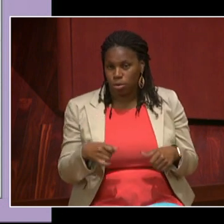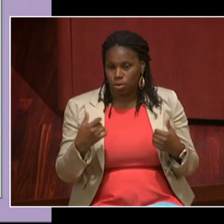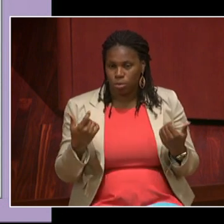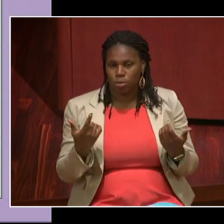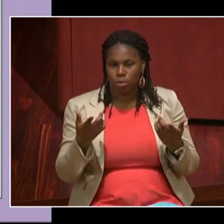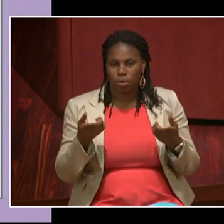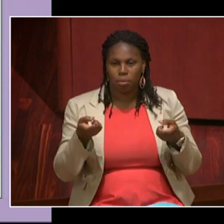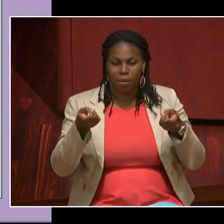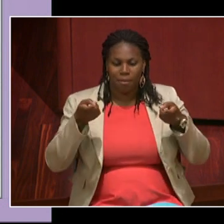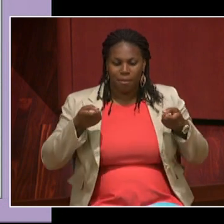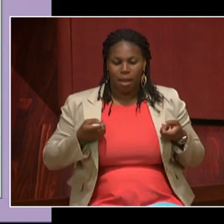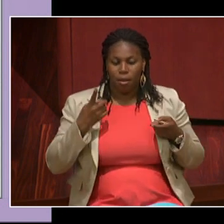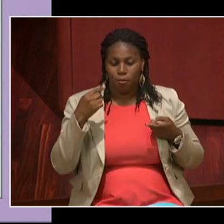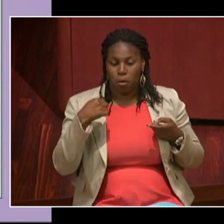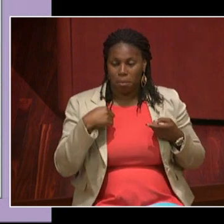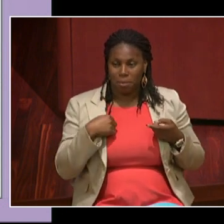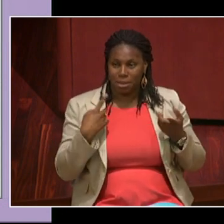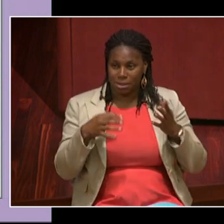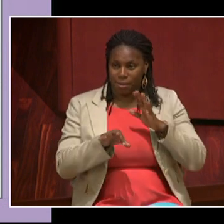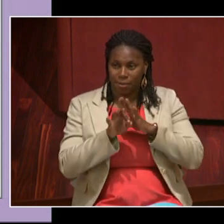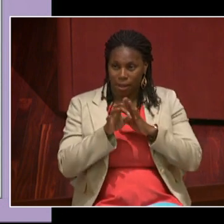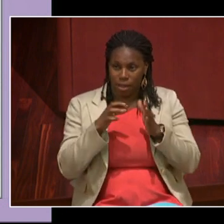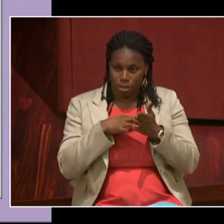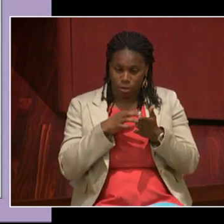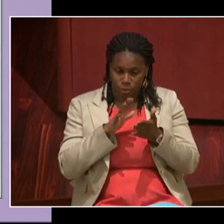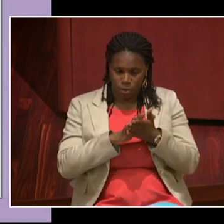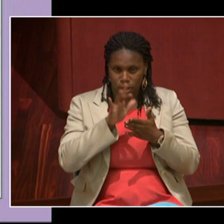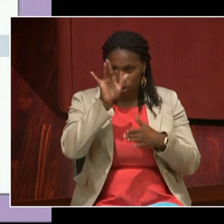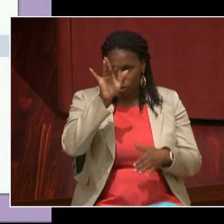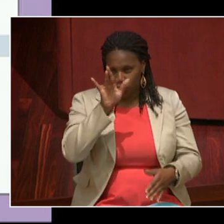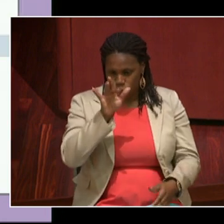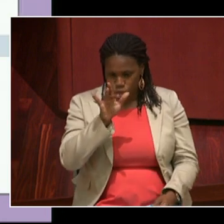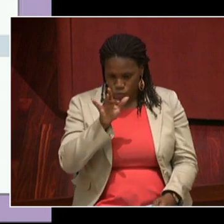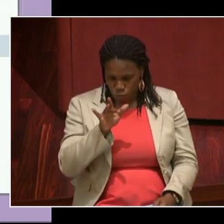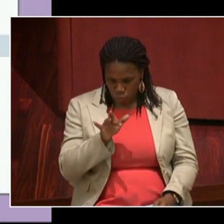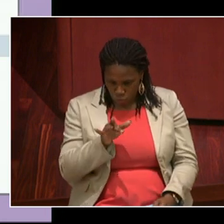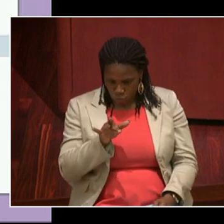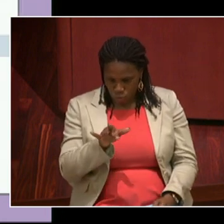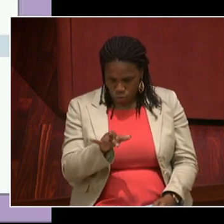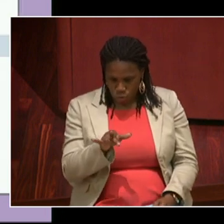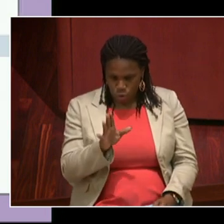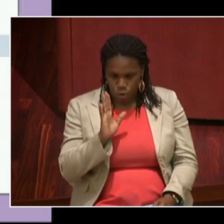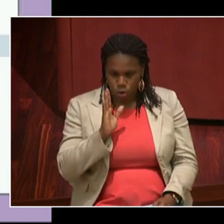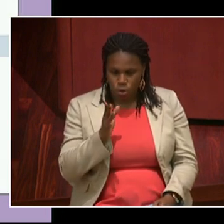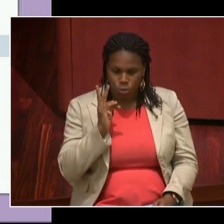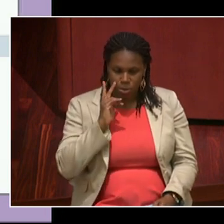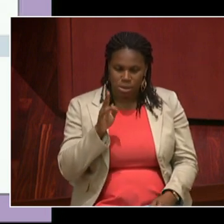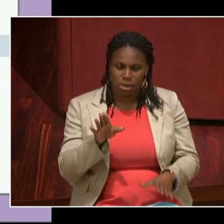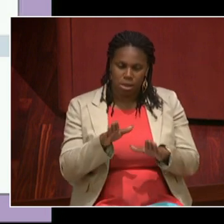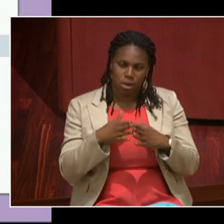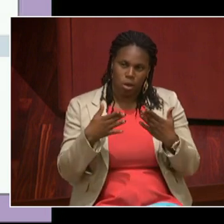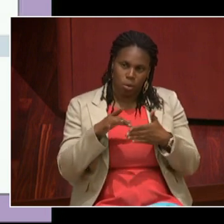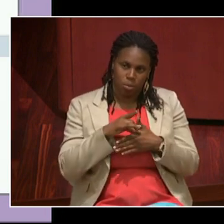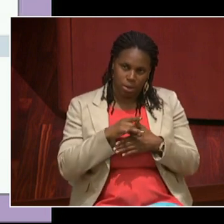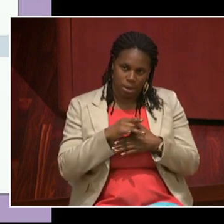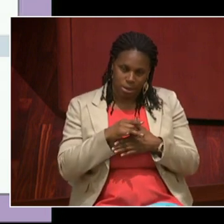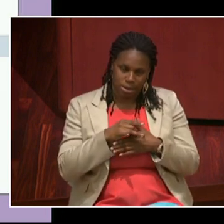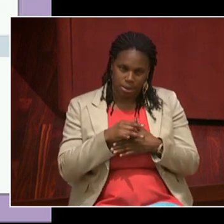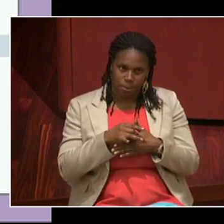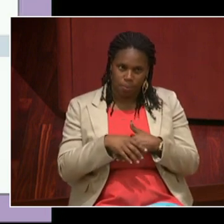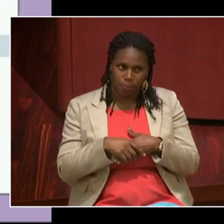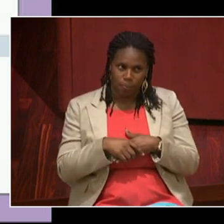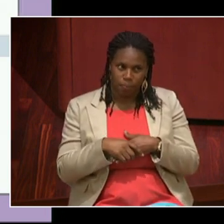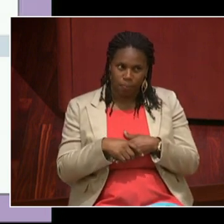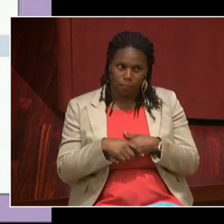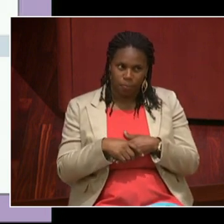provide to me to make a reference request. And as you scroll down the page, you're going to see that scope and content note. In this case, we see that this